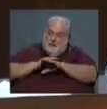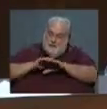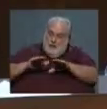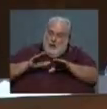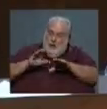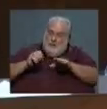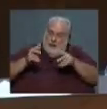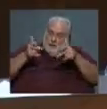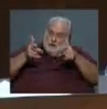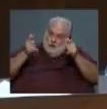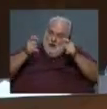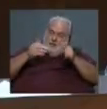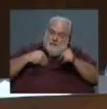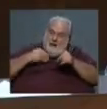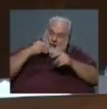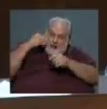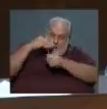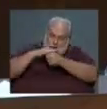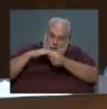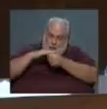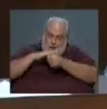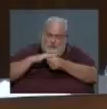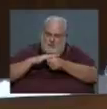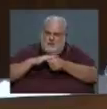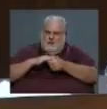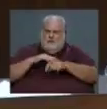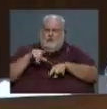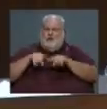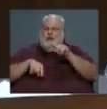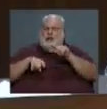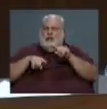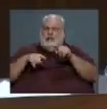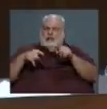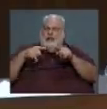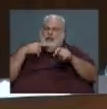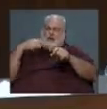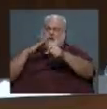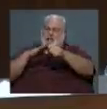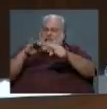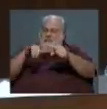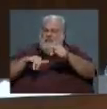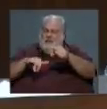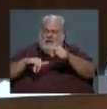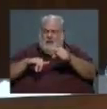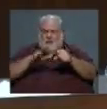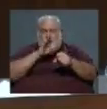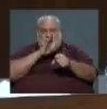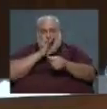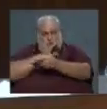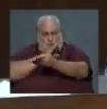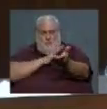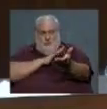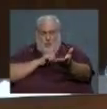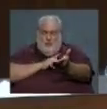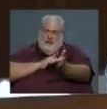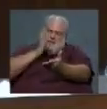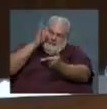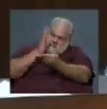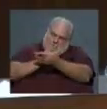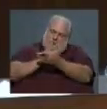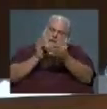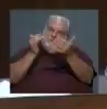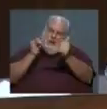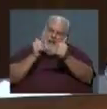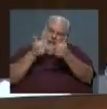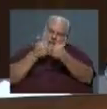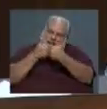any shooting in my neighborhood. Nobody can guarantee that. So I'm speaking to the board. We need to stop playing games